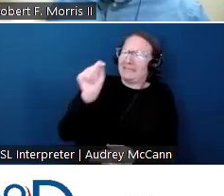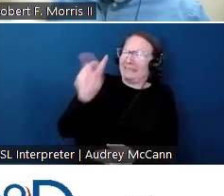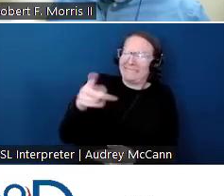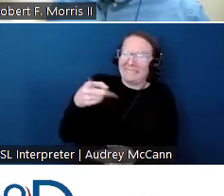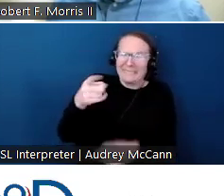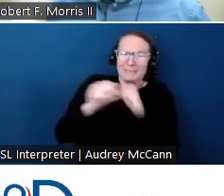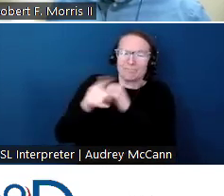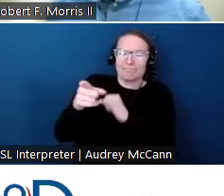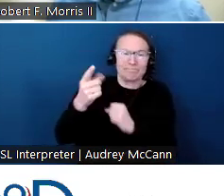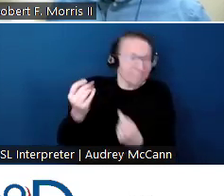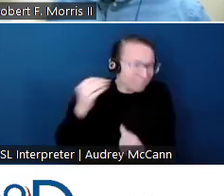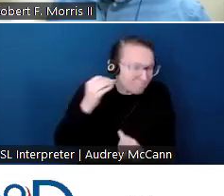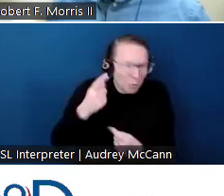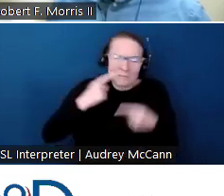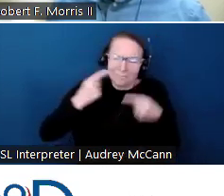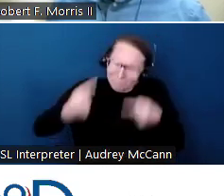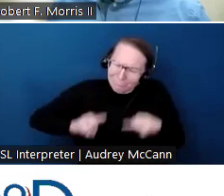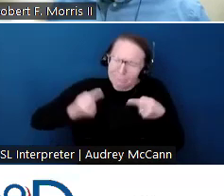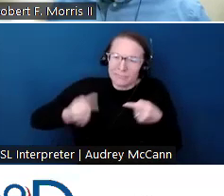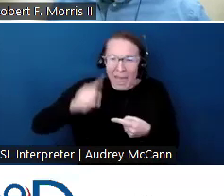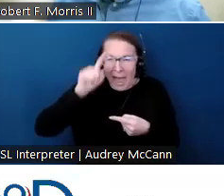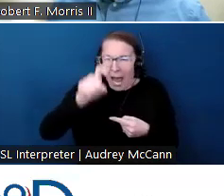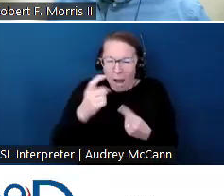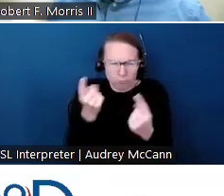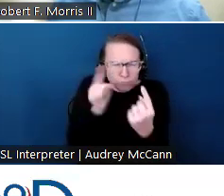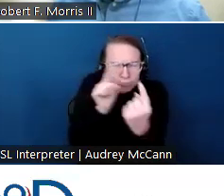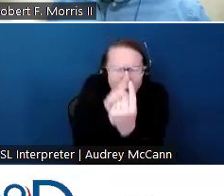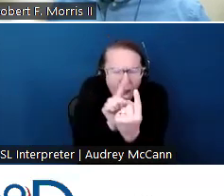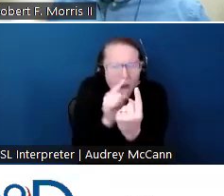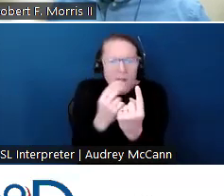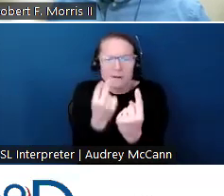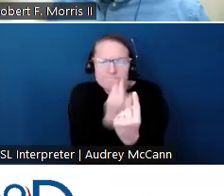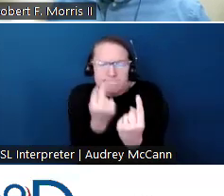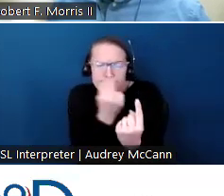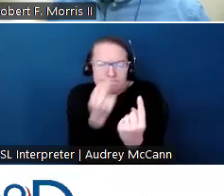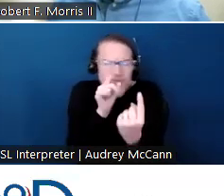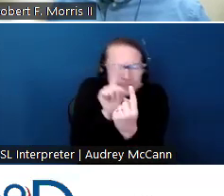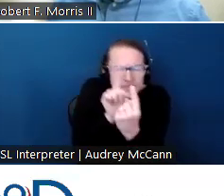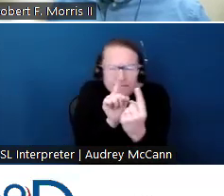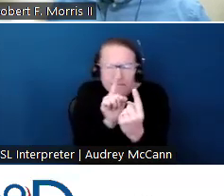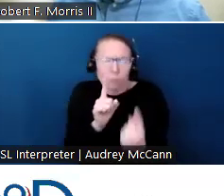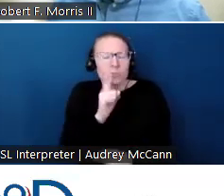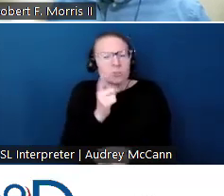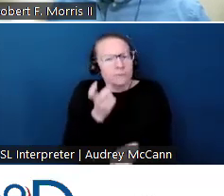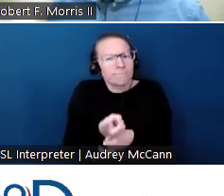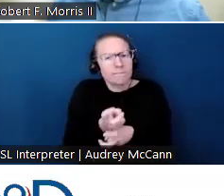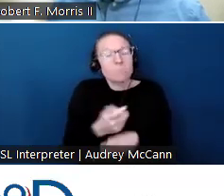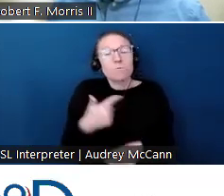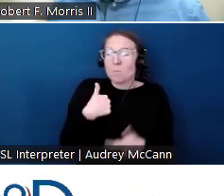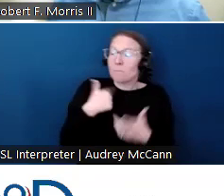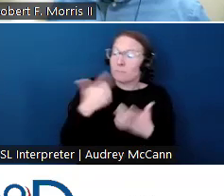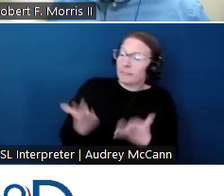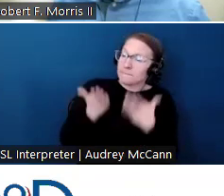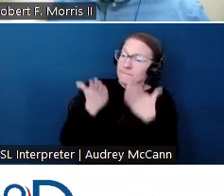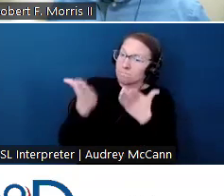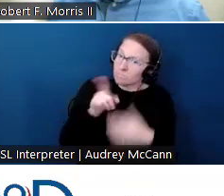time. He had to be, right in front of me and be able to see my mouth and everything. And so I suggested